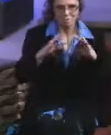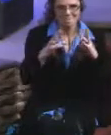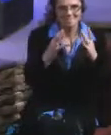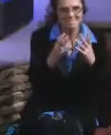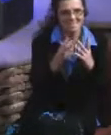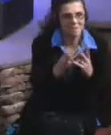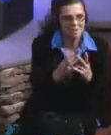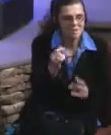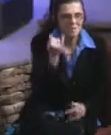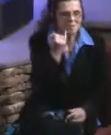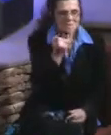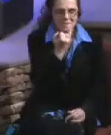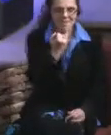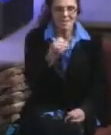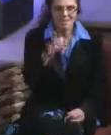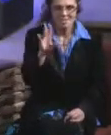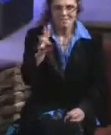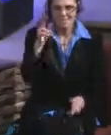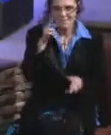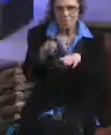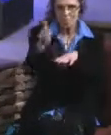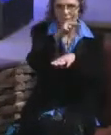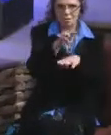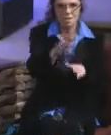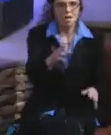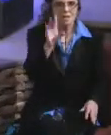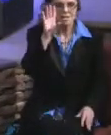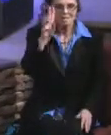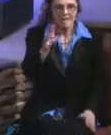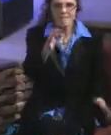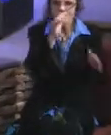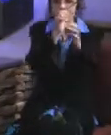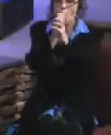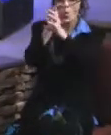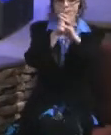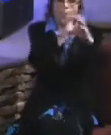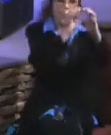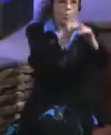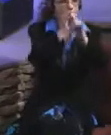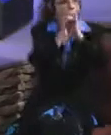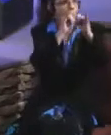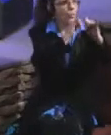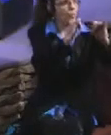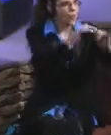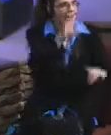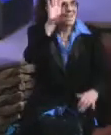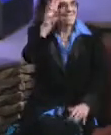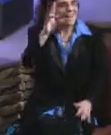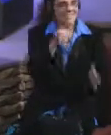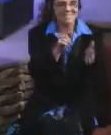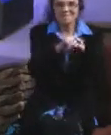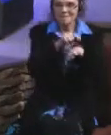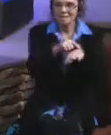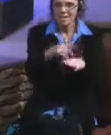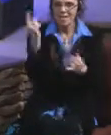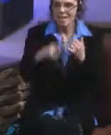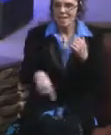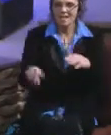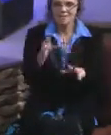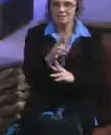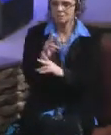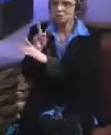and for 7 priests to blow 7 trumpets, and they were to march around the walls of Jericho so many times, and then on the last day so many times,